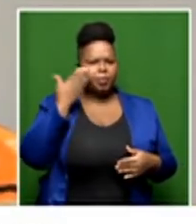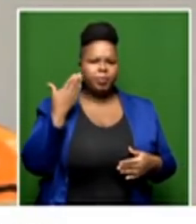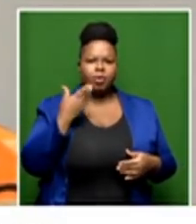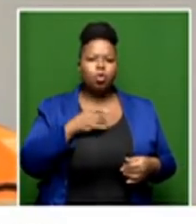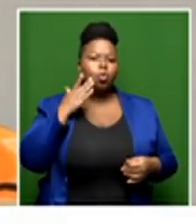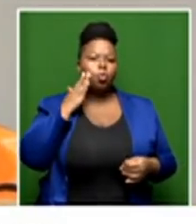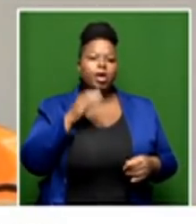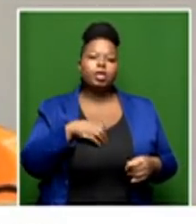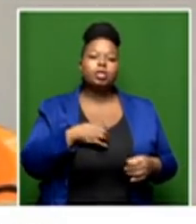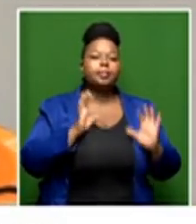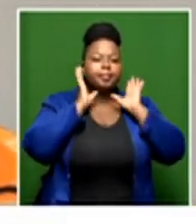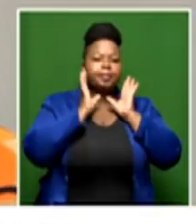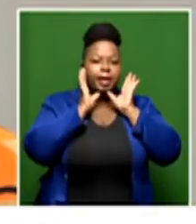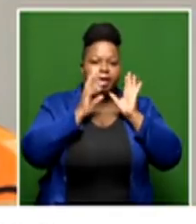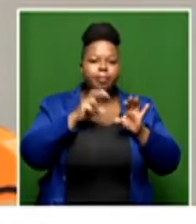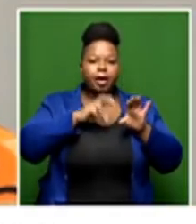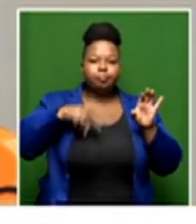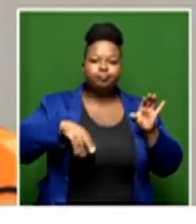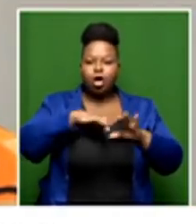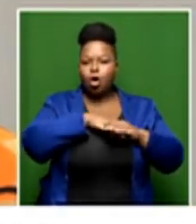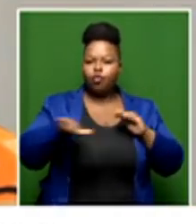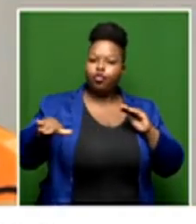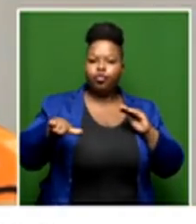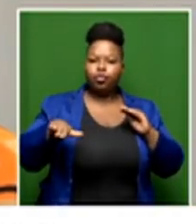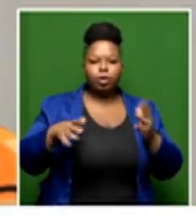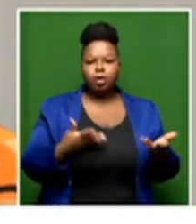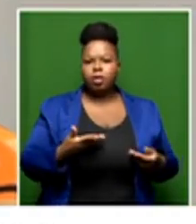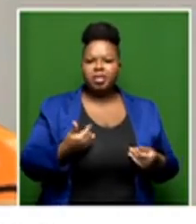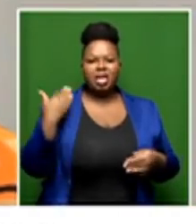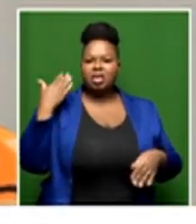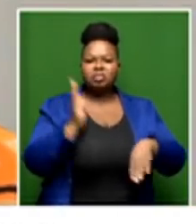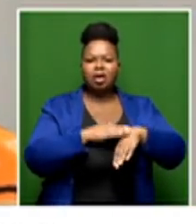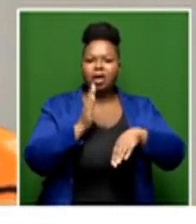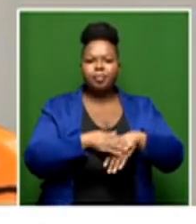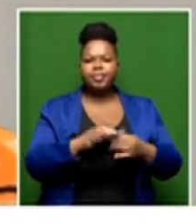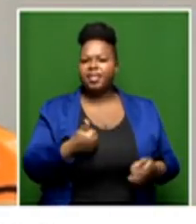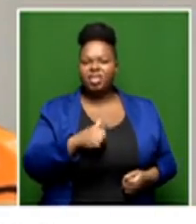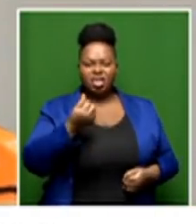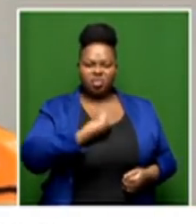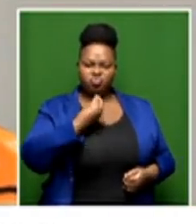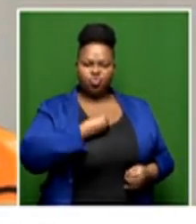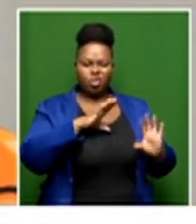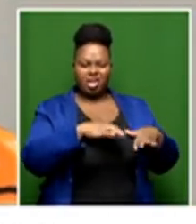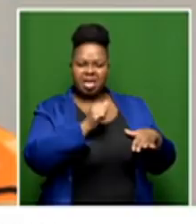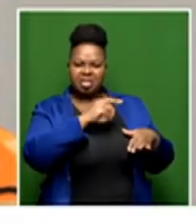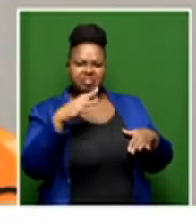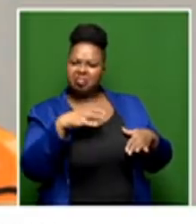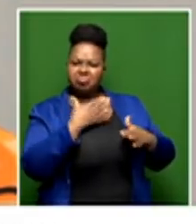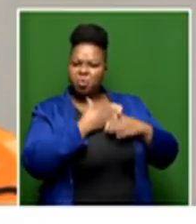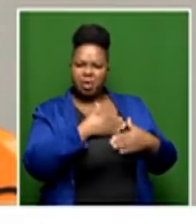the disbandment of the Malema League when he was president? Would you agree with that